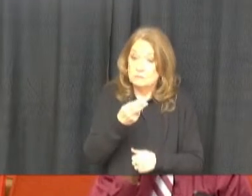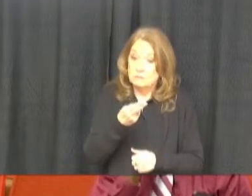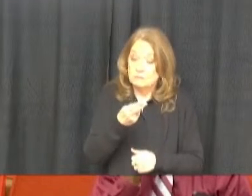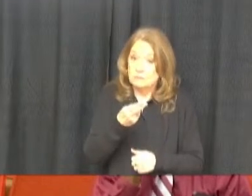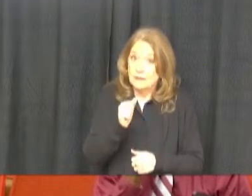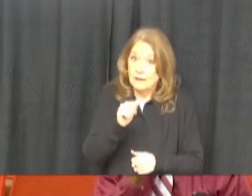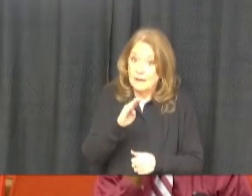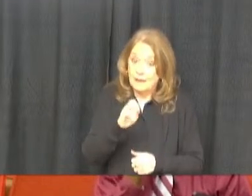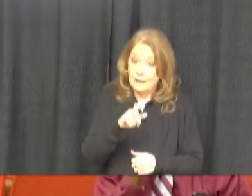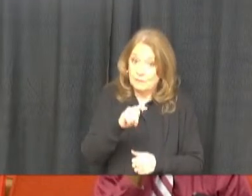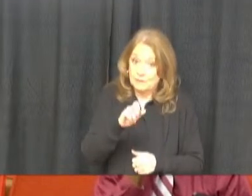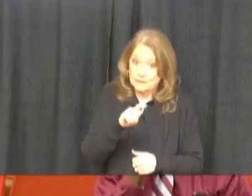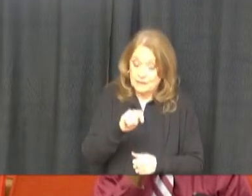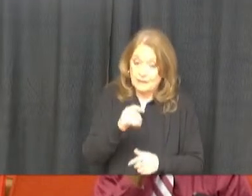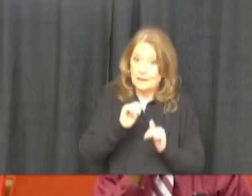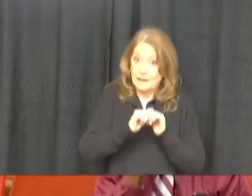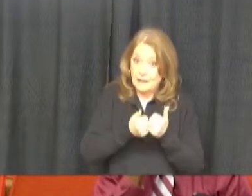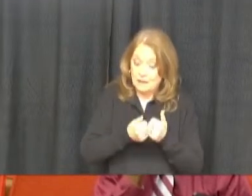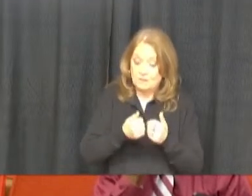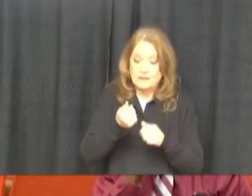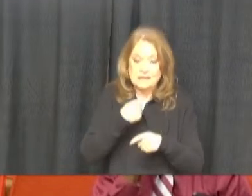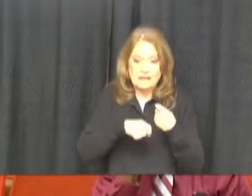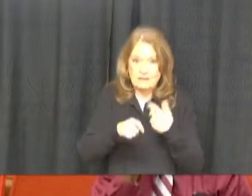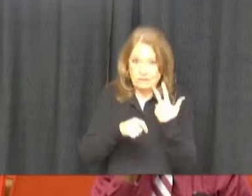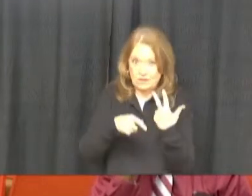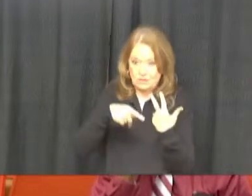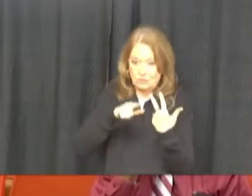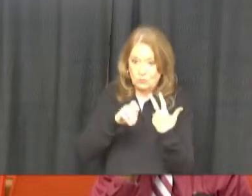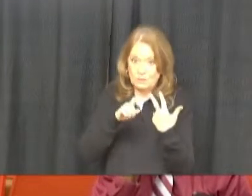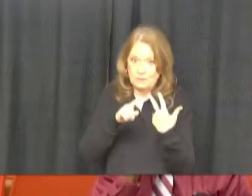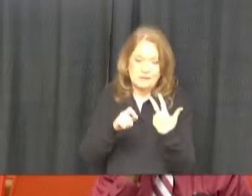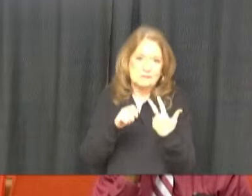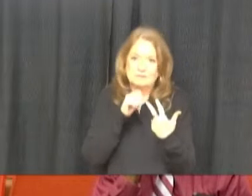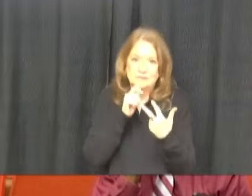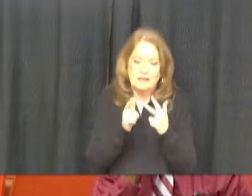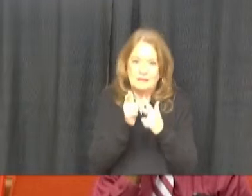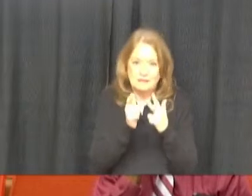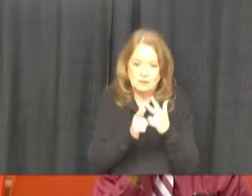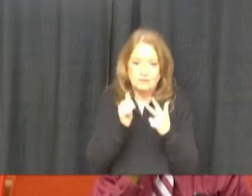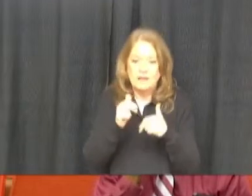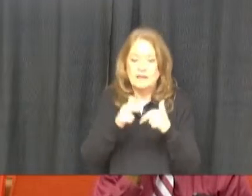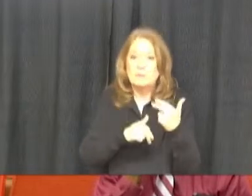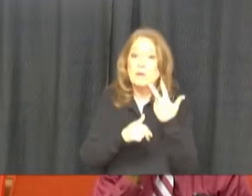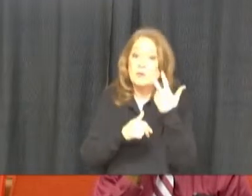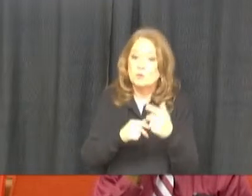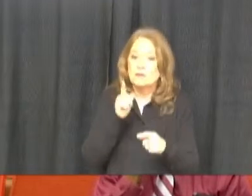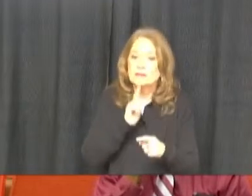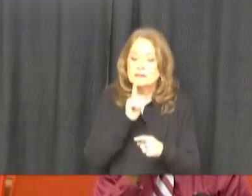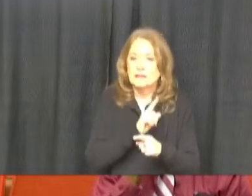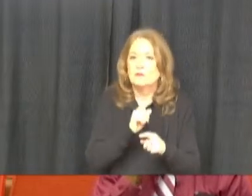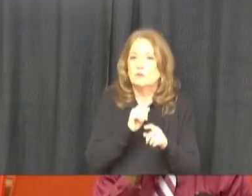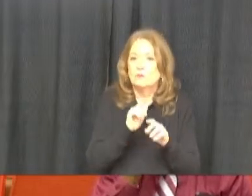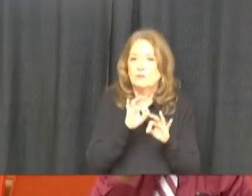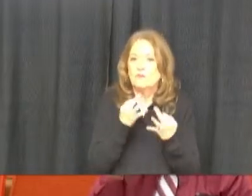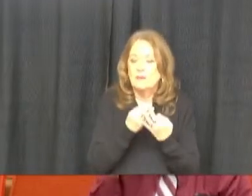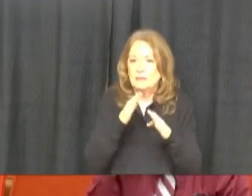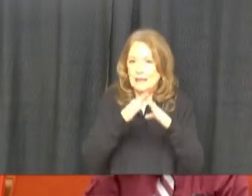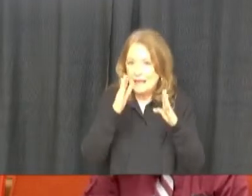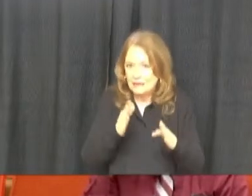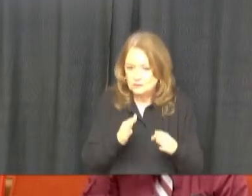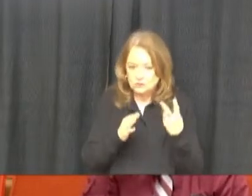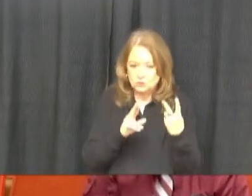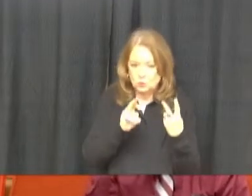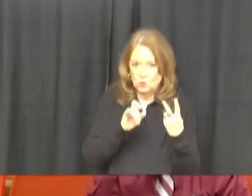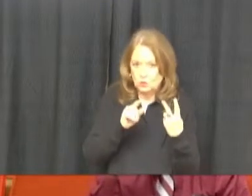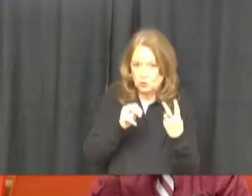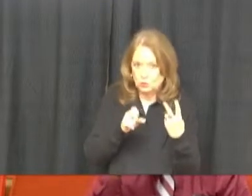of an R3 triplex on the property, which would be legal already, they can build 3 single-family houses for their mission, 2 on Union